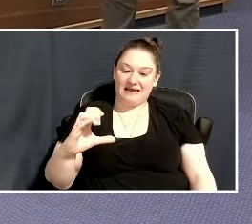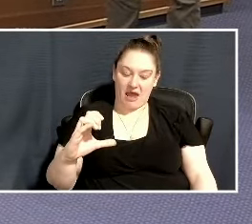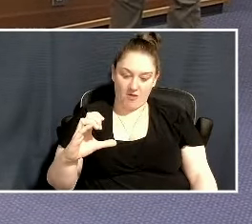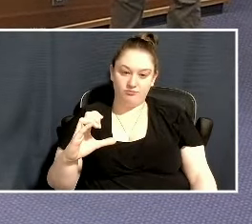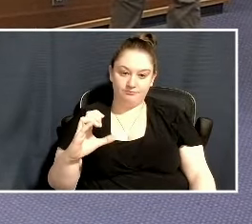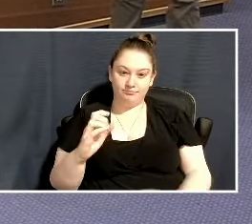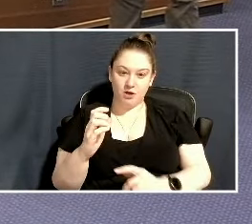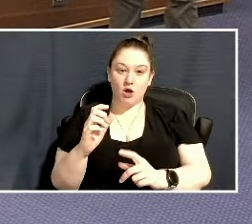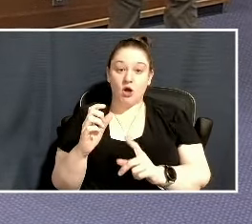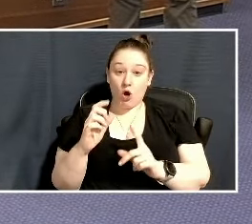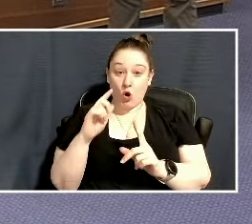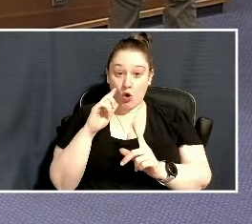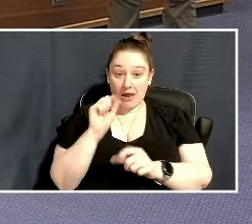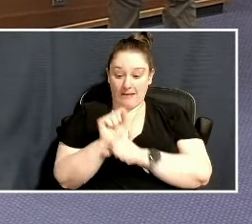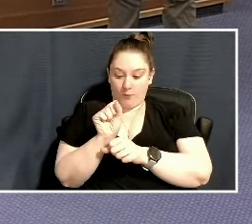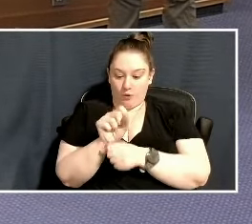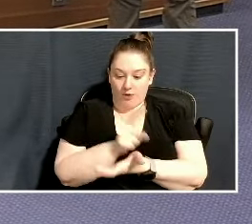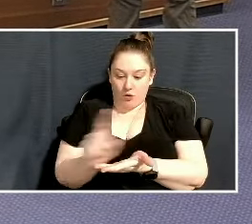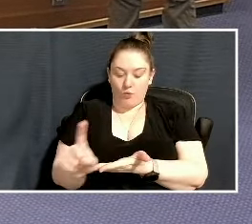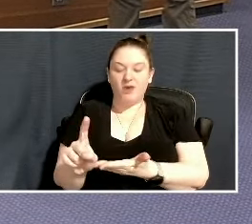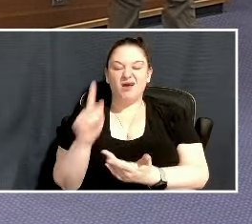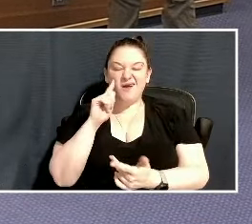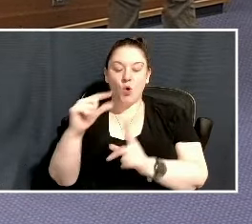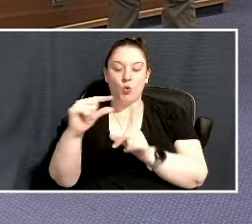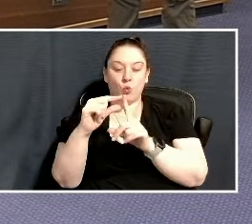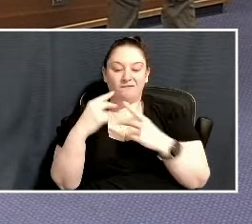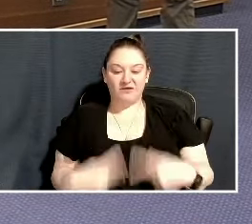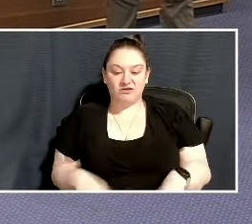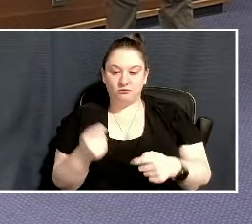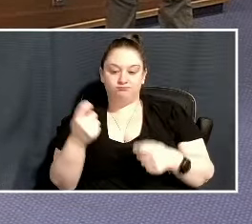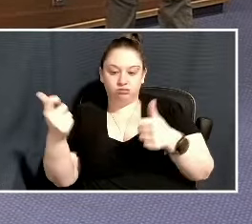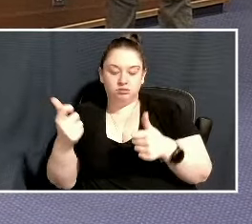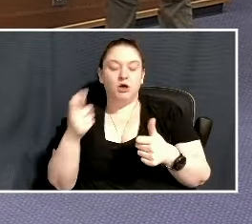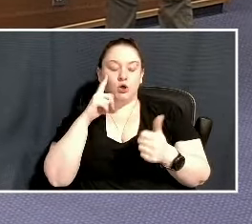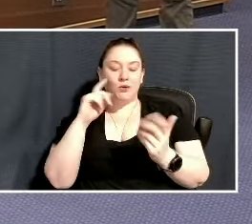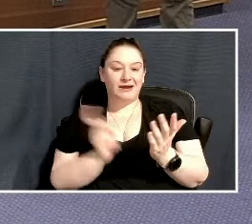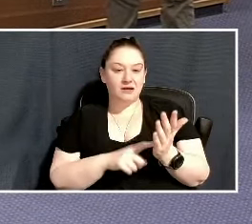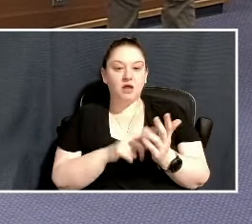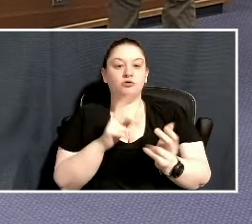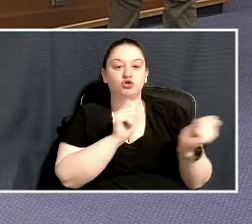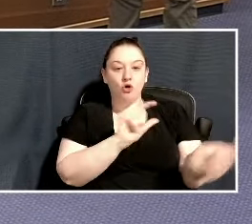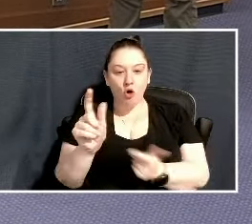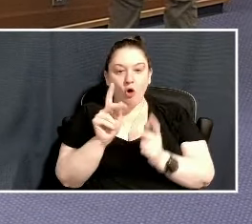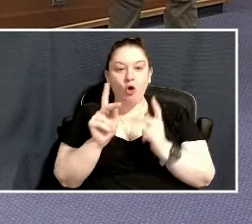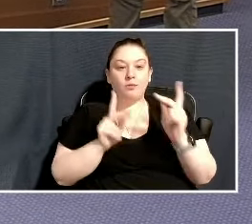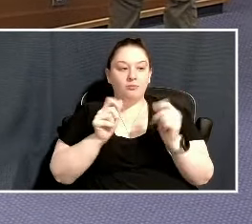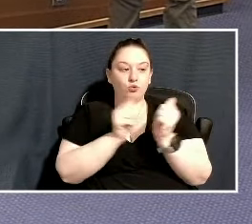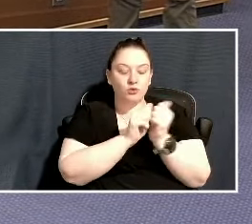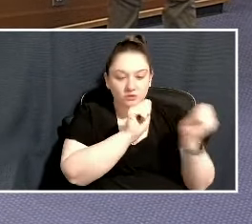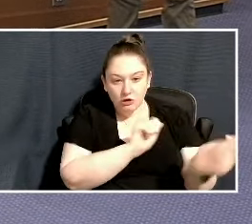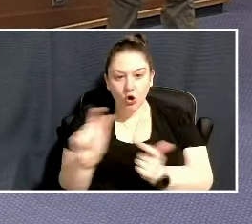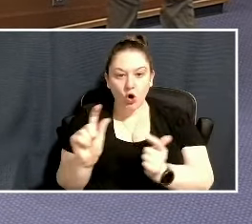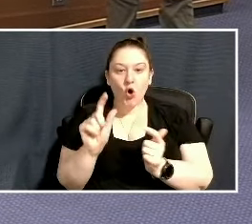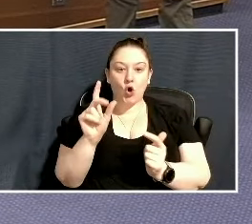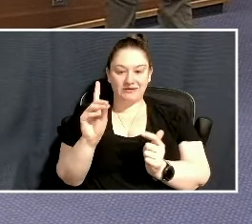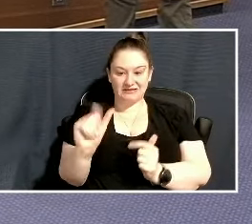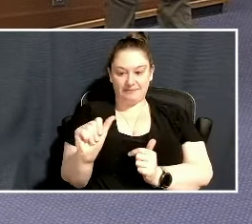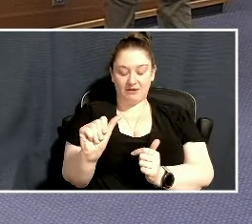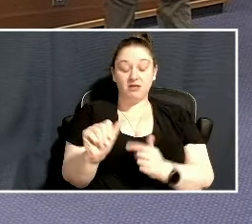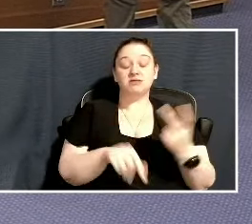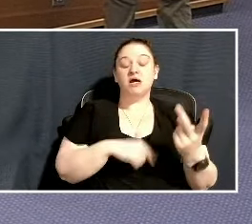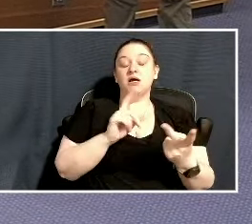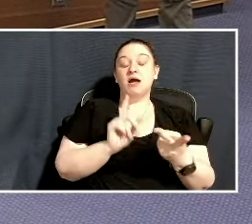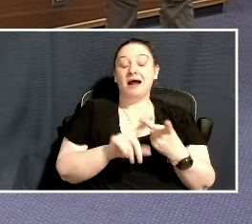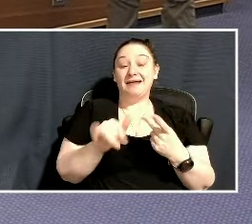to acknowledge individuals' needs and contributions with all kinds of disabilities. In 1988, Congress expanded the week